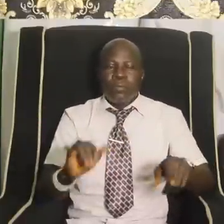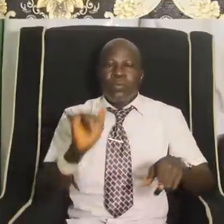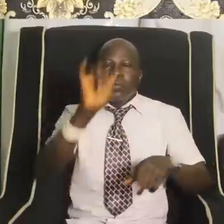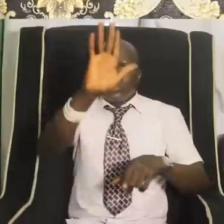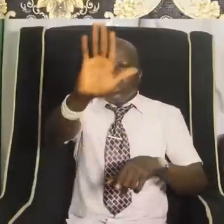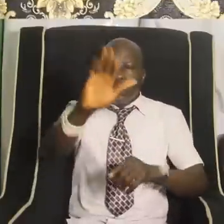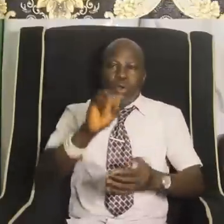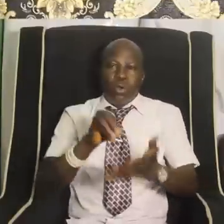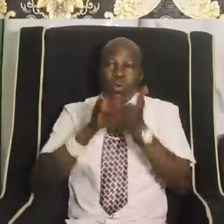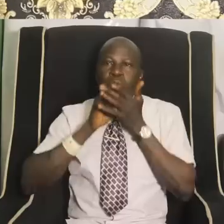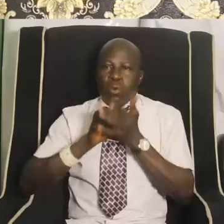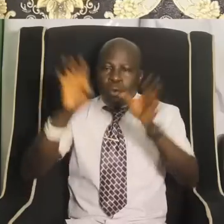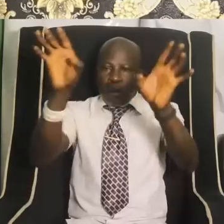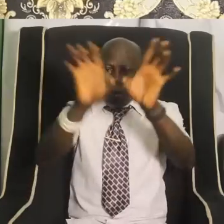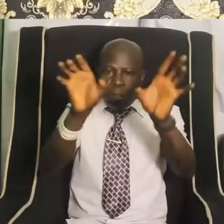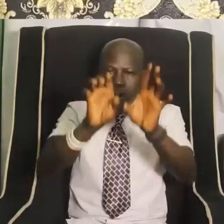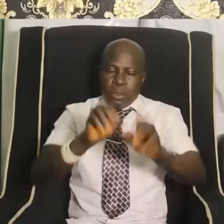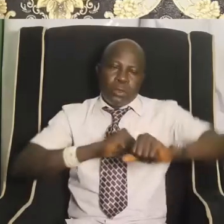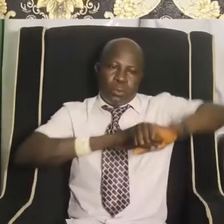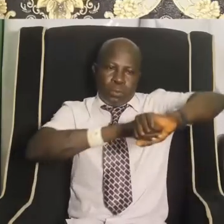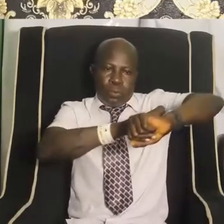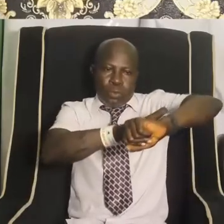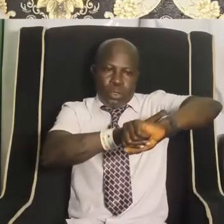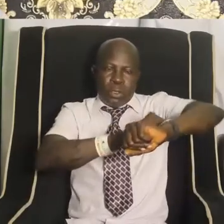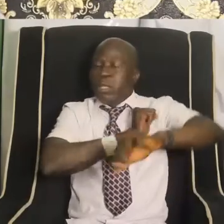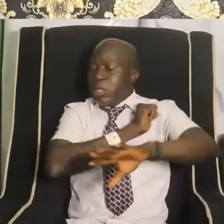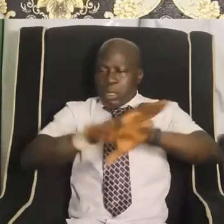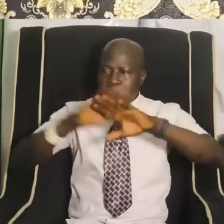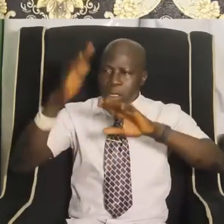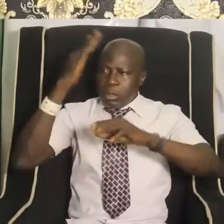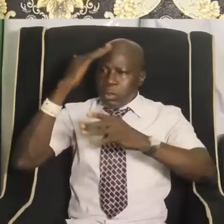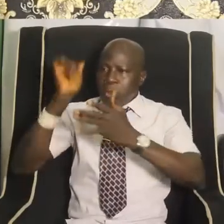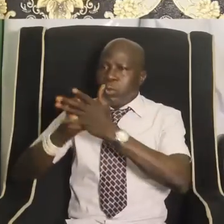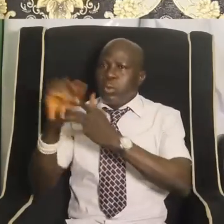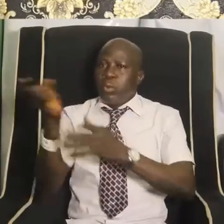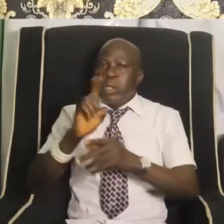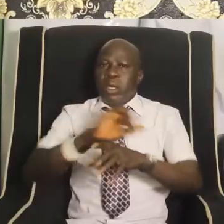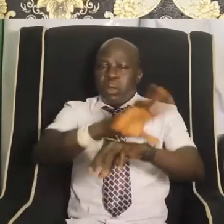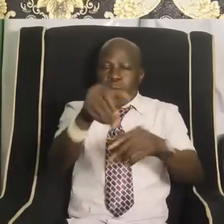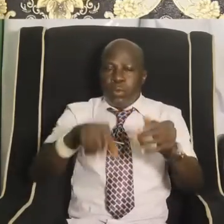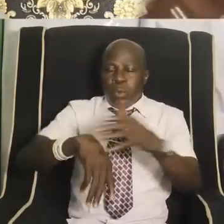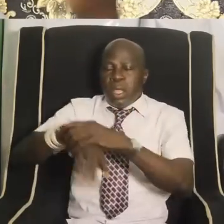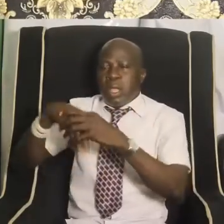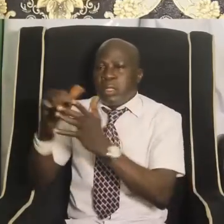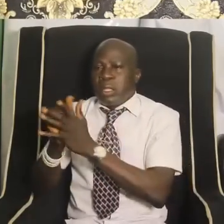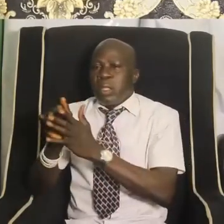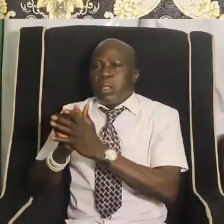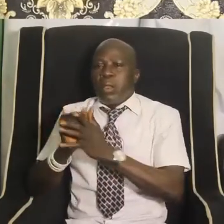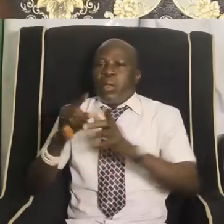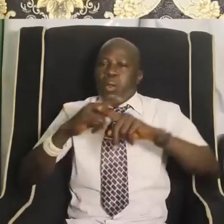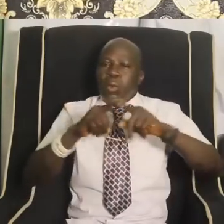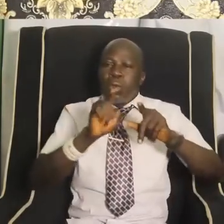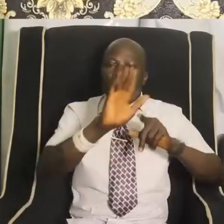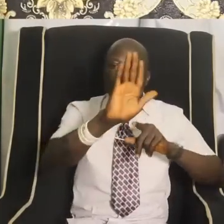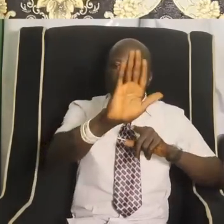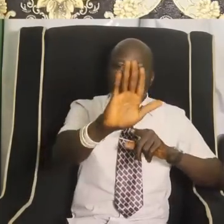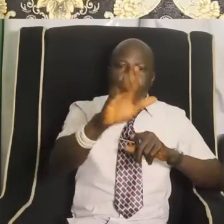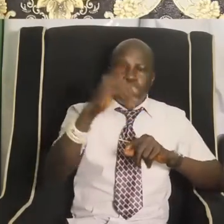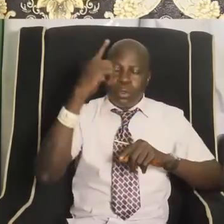abone. Your own case is the protection. Me, 1 month, 2 months. I don't know the warehouse for you.